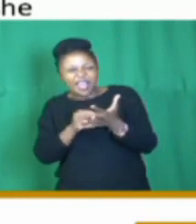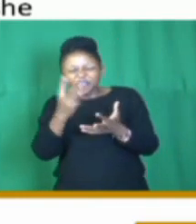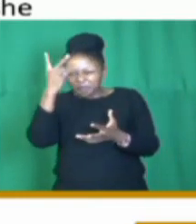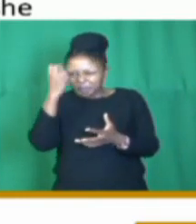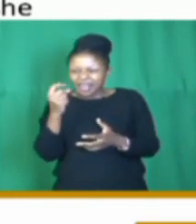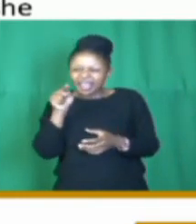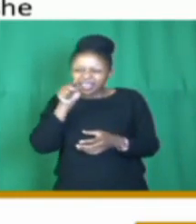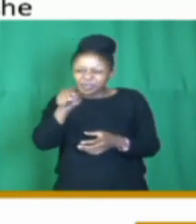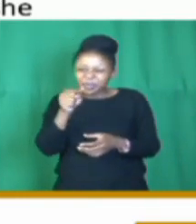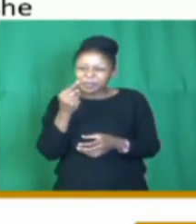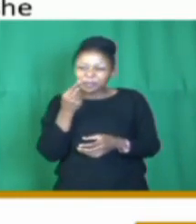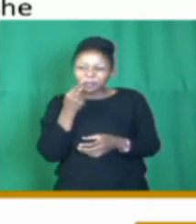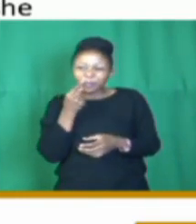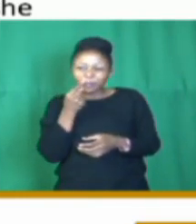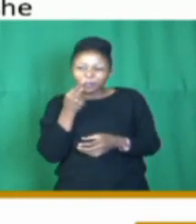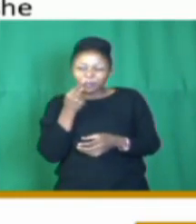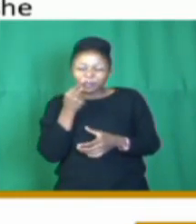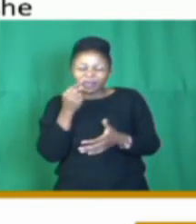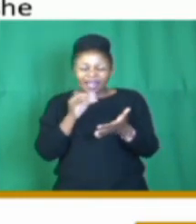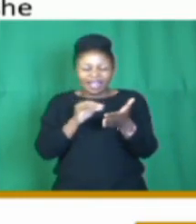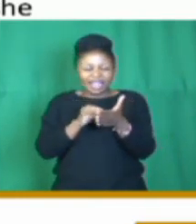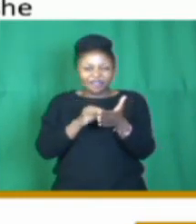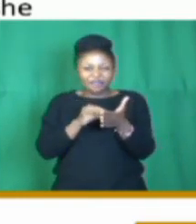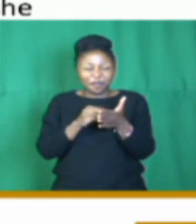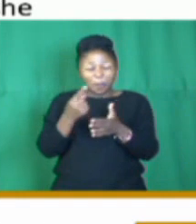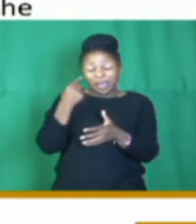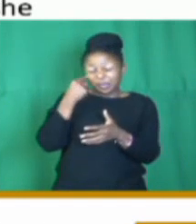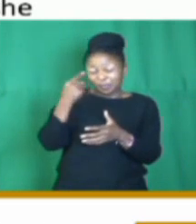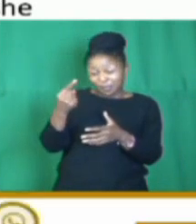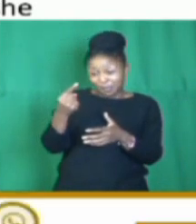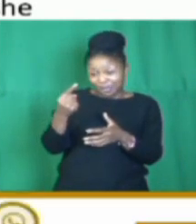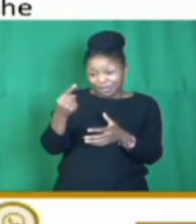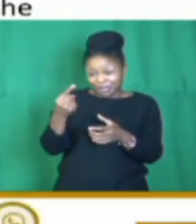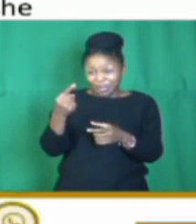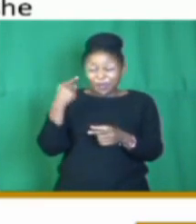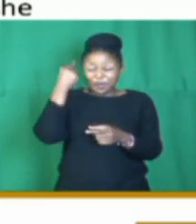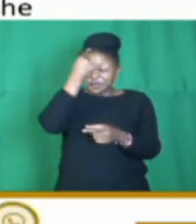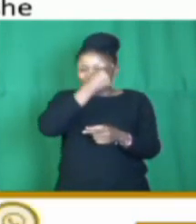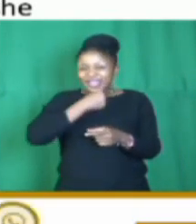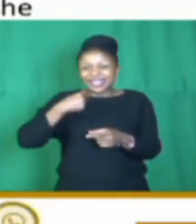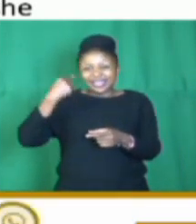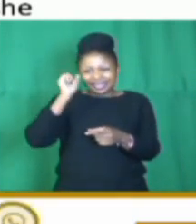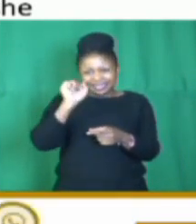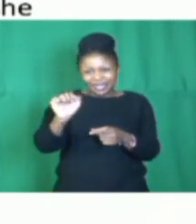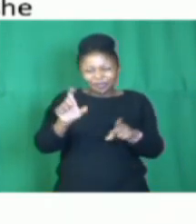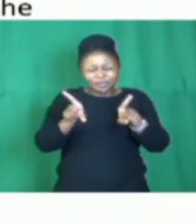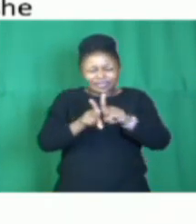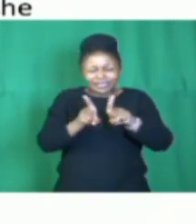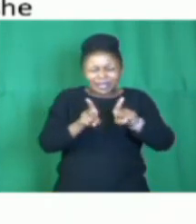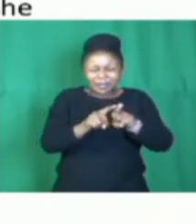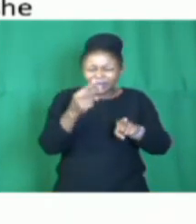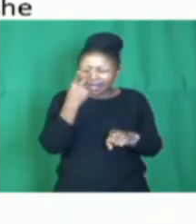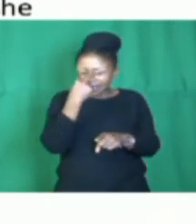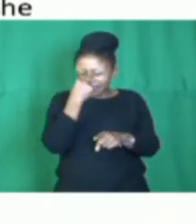first notice Amandla. Oval face, almond-shaped eyes which are sparkling